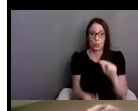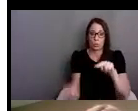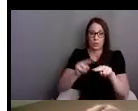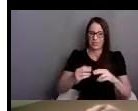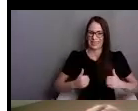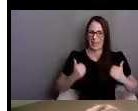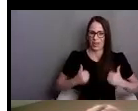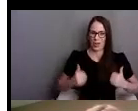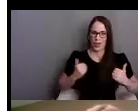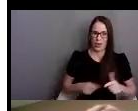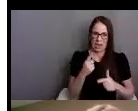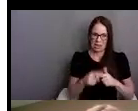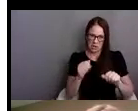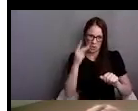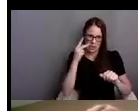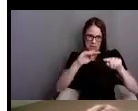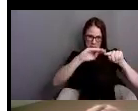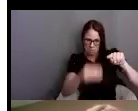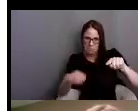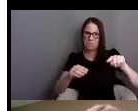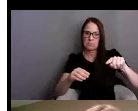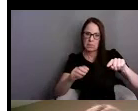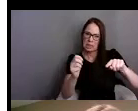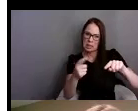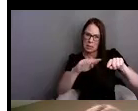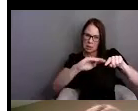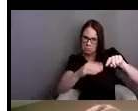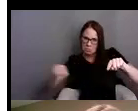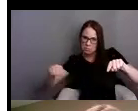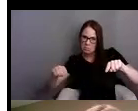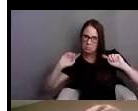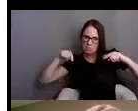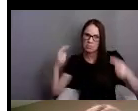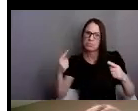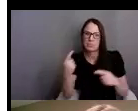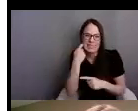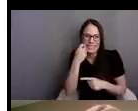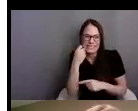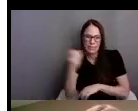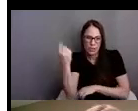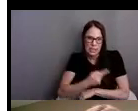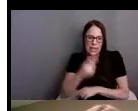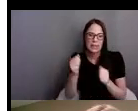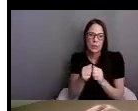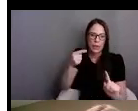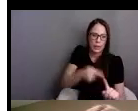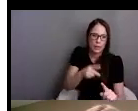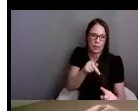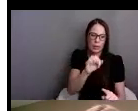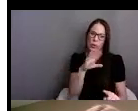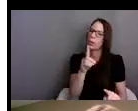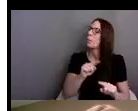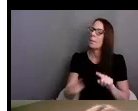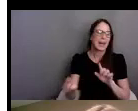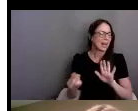bit of a bend that looks promising, a little bit of a flattening the last couple of days with those trends. I think, again, way too soon for us to